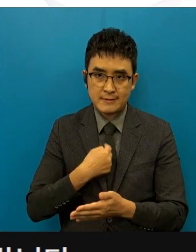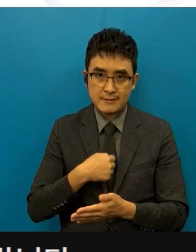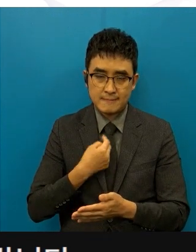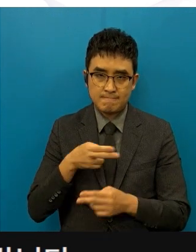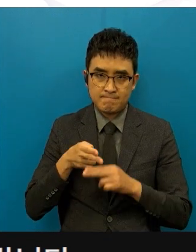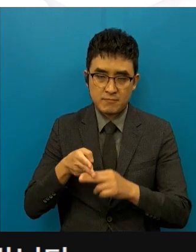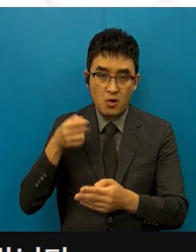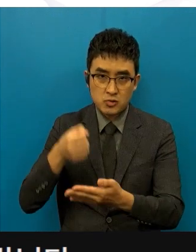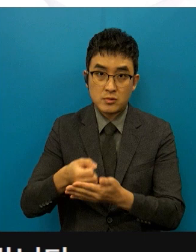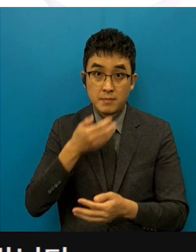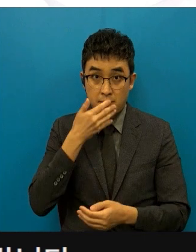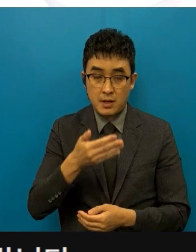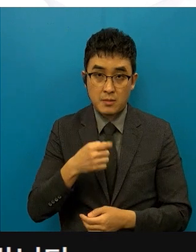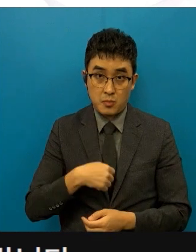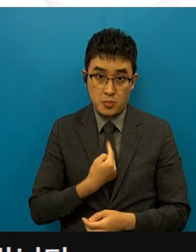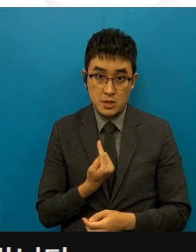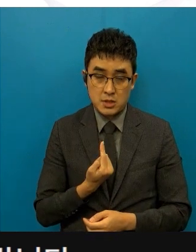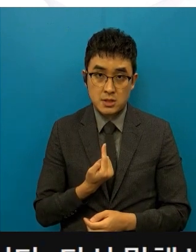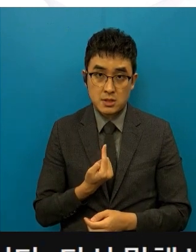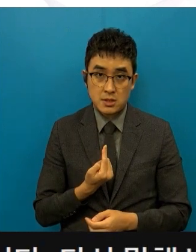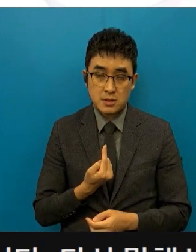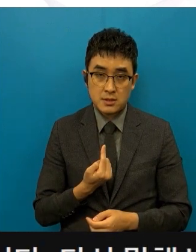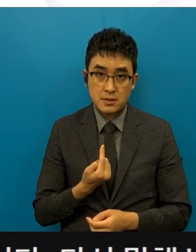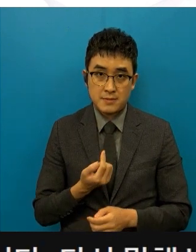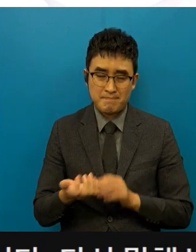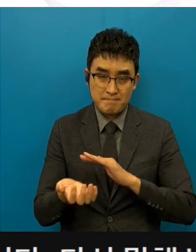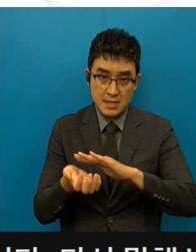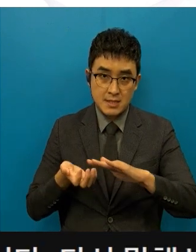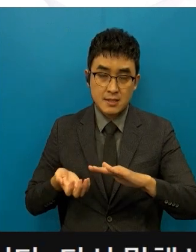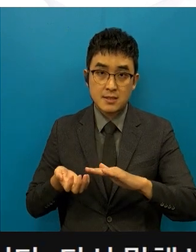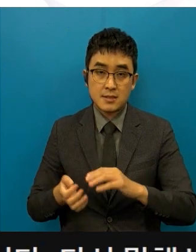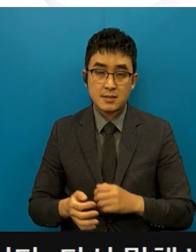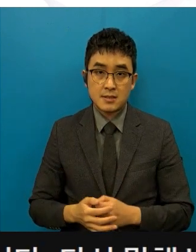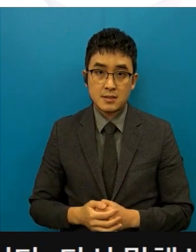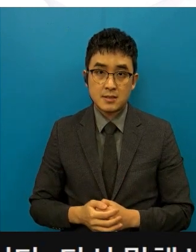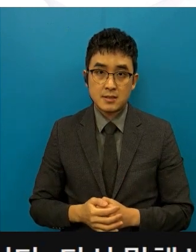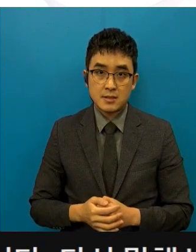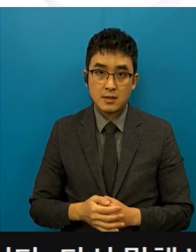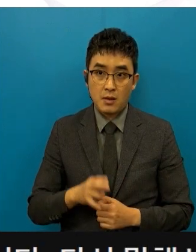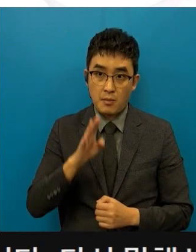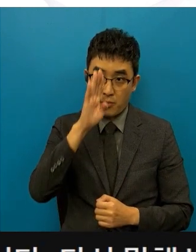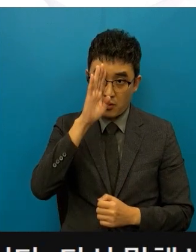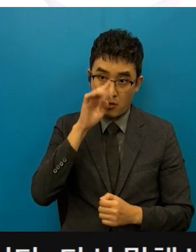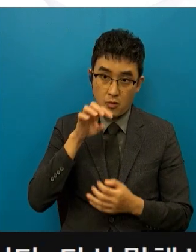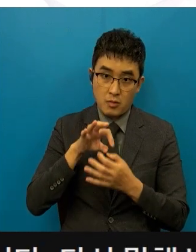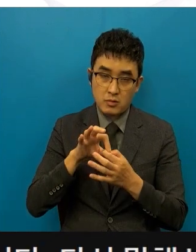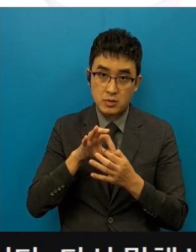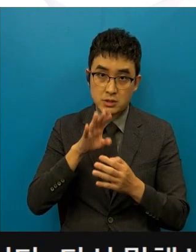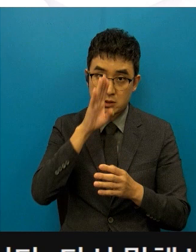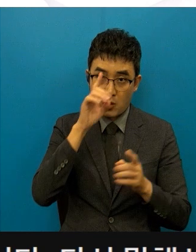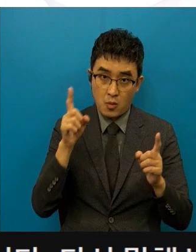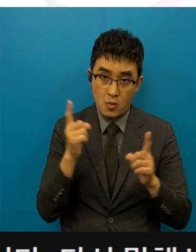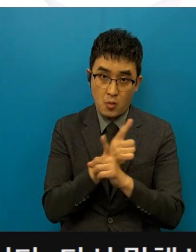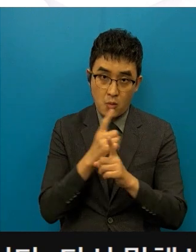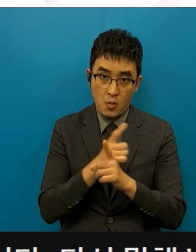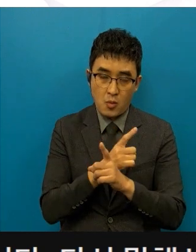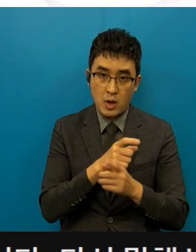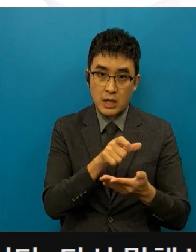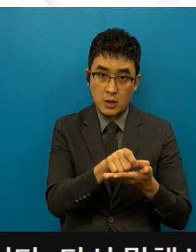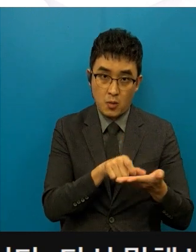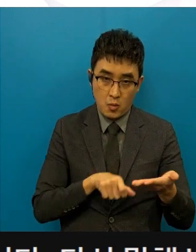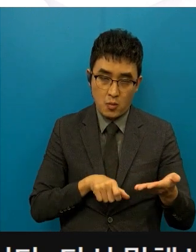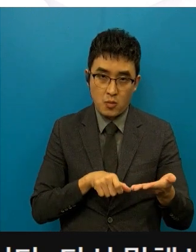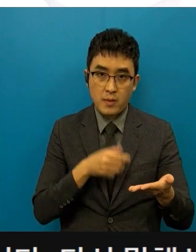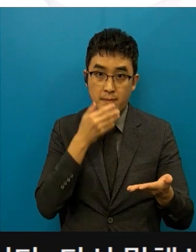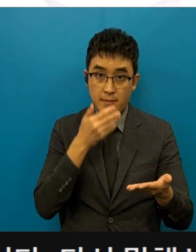the physician's communication. Second is according to already written and registered advanced